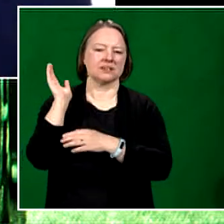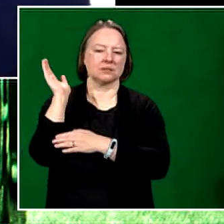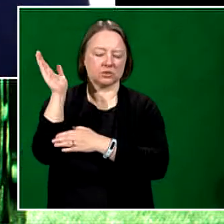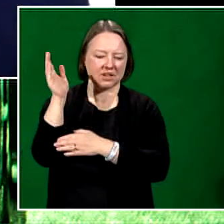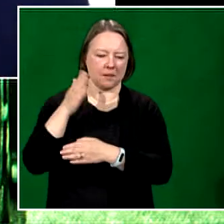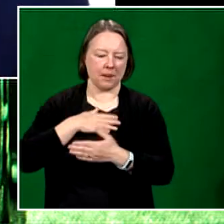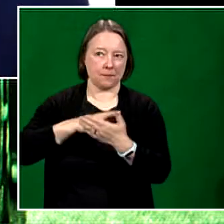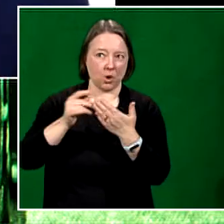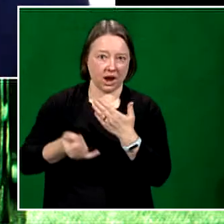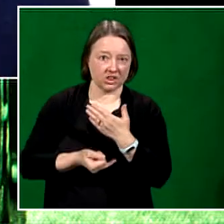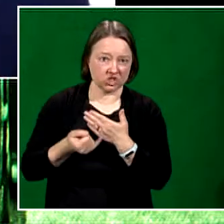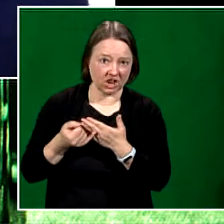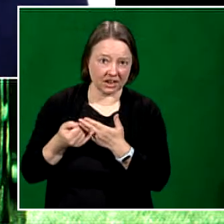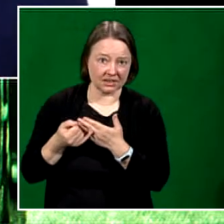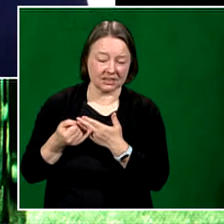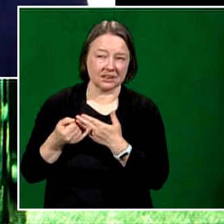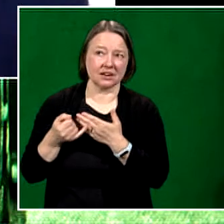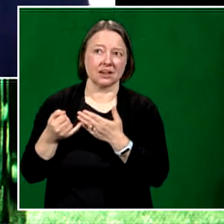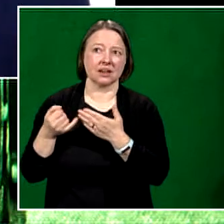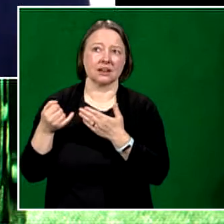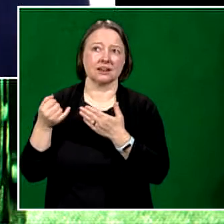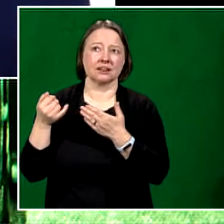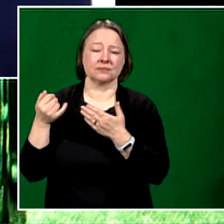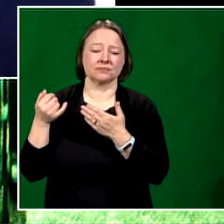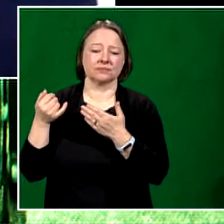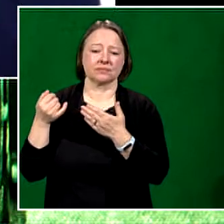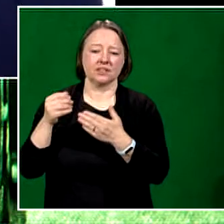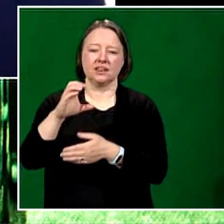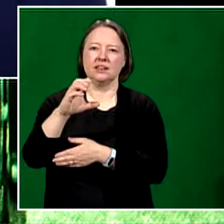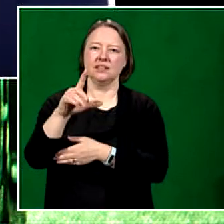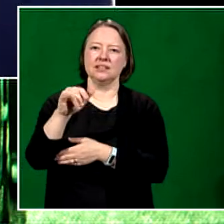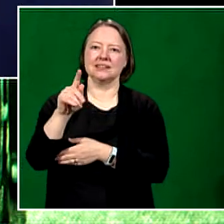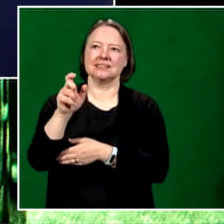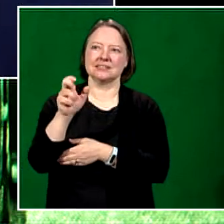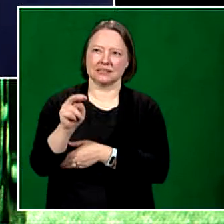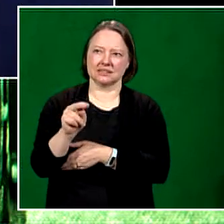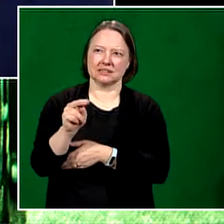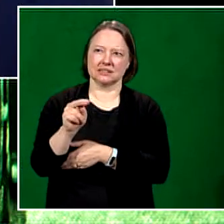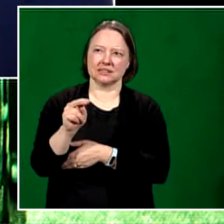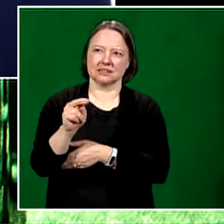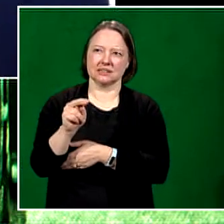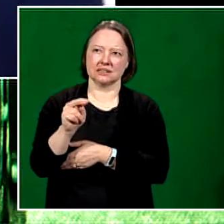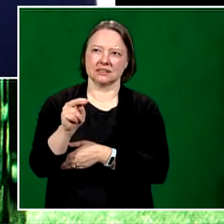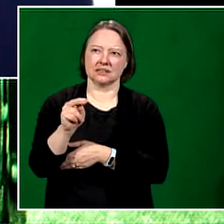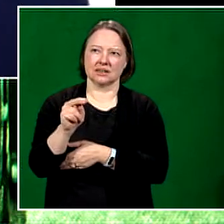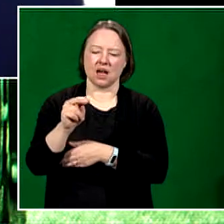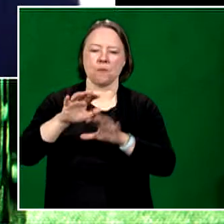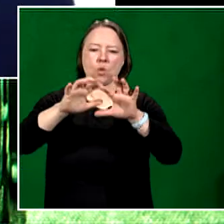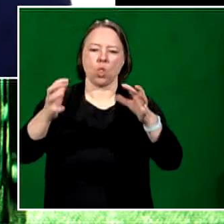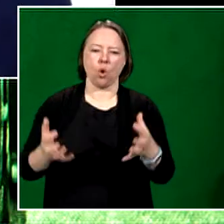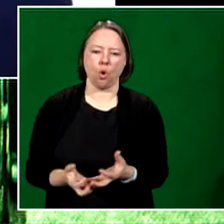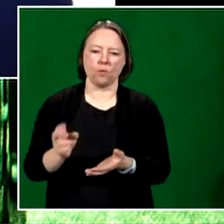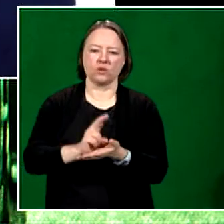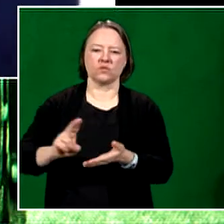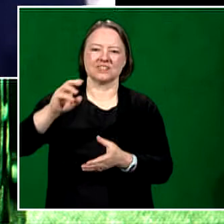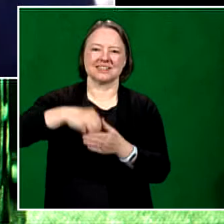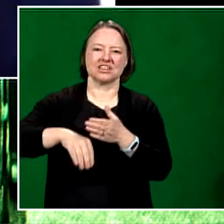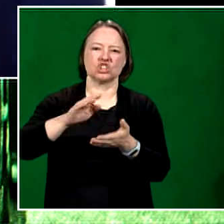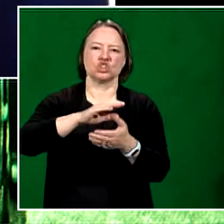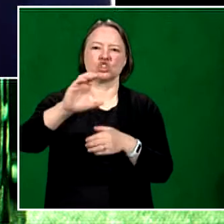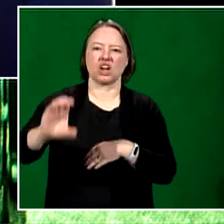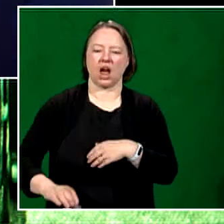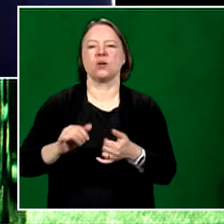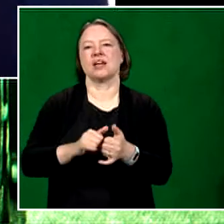project at the Clinton Global Initiative University in Chicago. So that's how I met